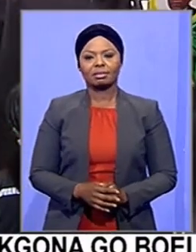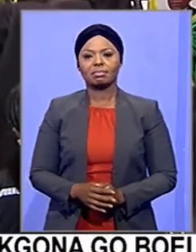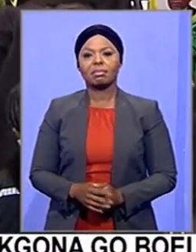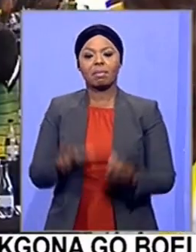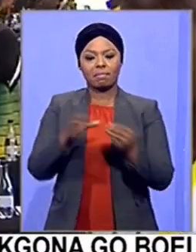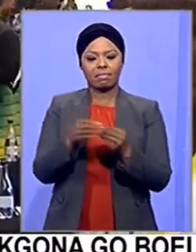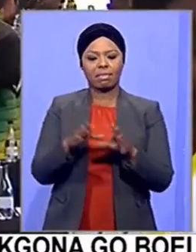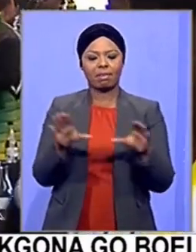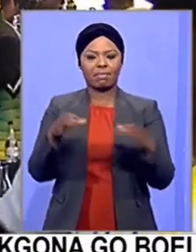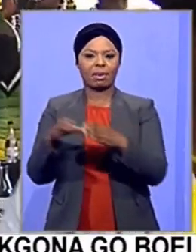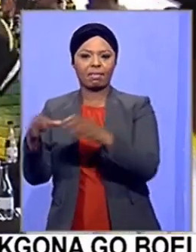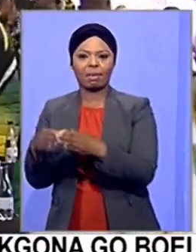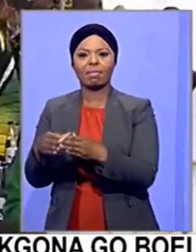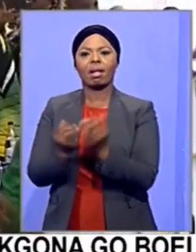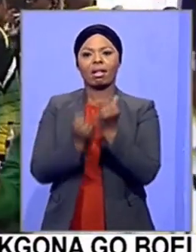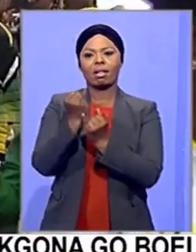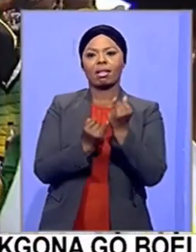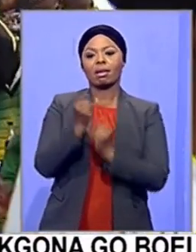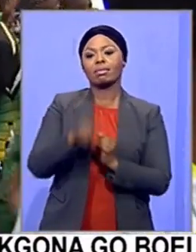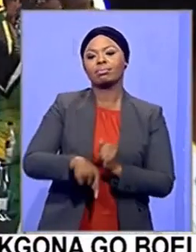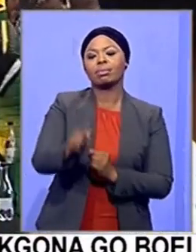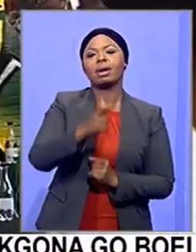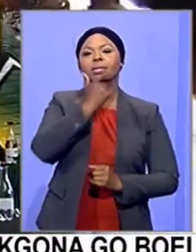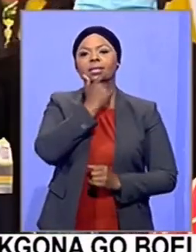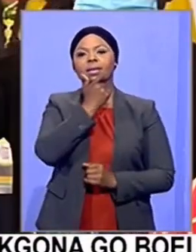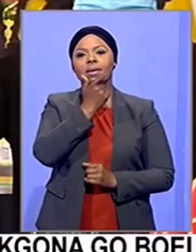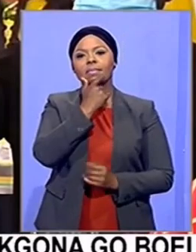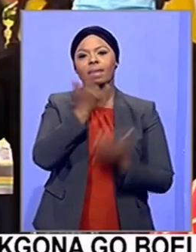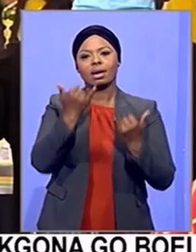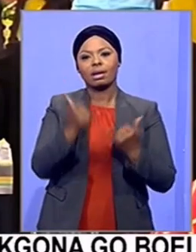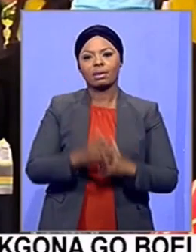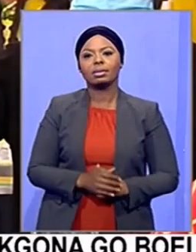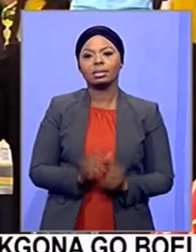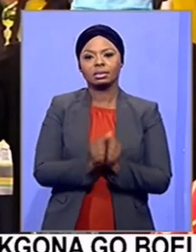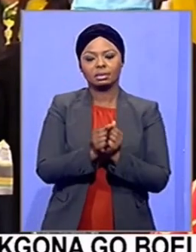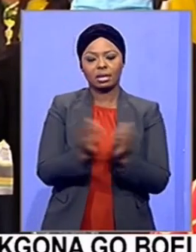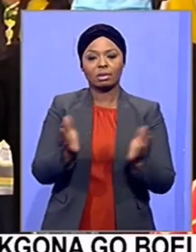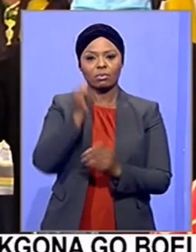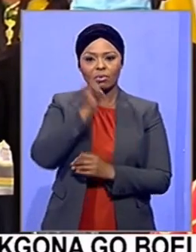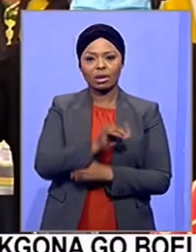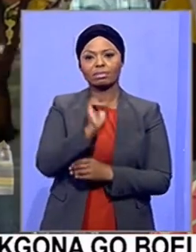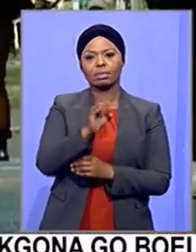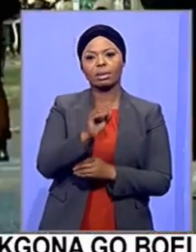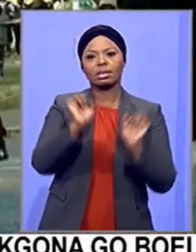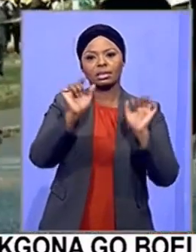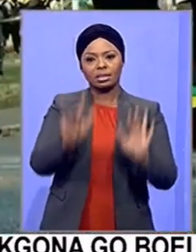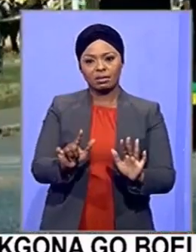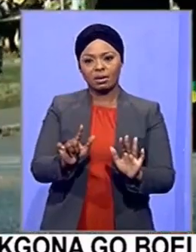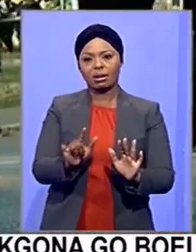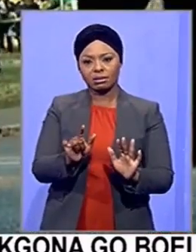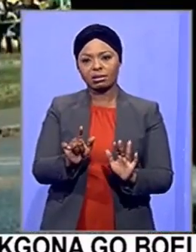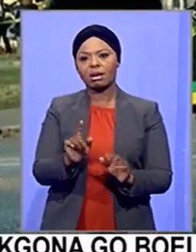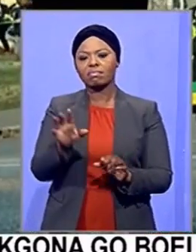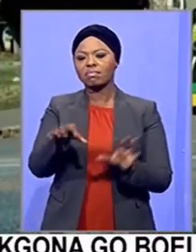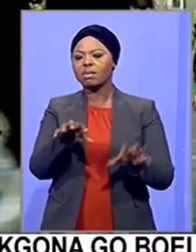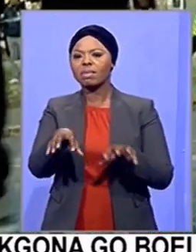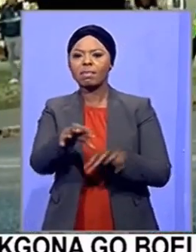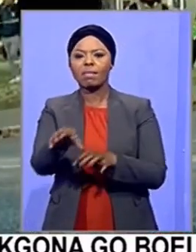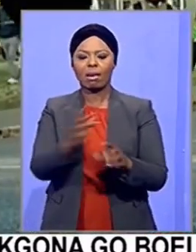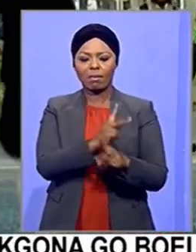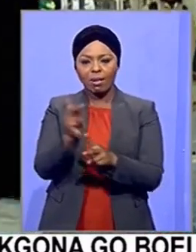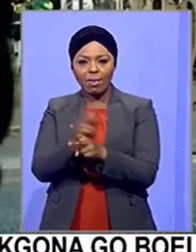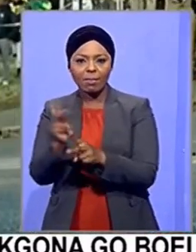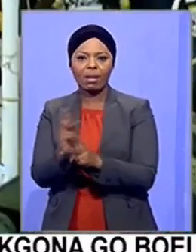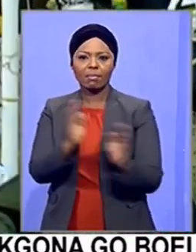kwa khonferenseng ya ditlhopo ka Sedimonthole ba tla simolla ka Lwetse a le malatsi a le 7. Dikgaolo dingwe jaaka e kuruleni